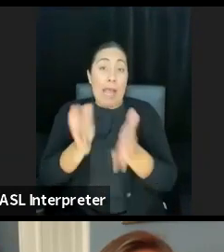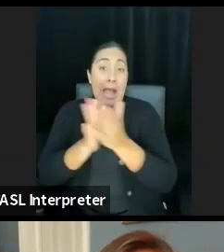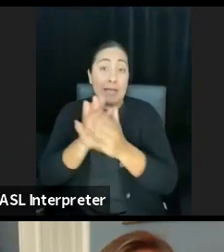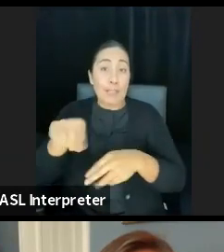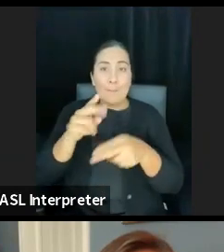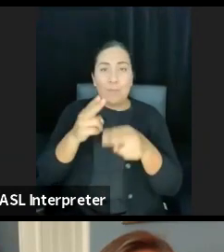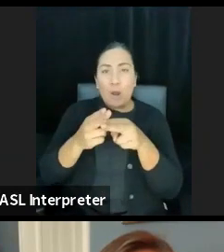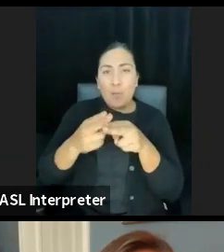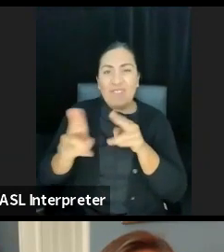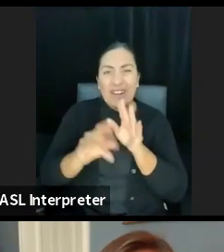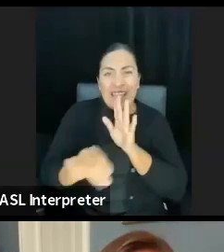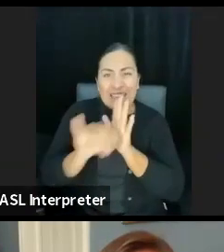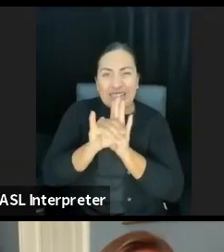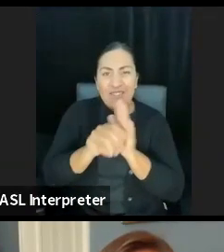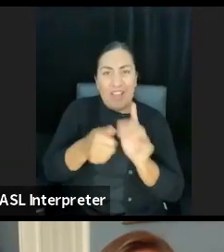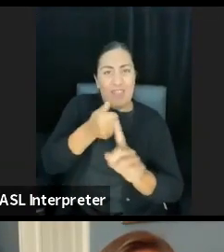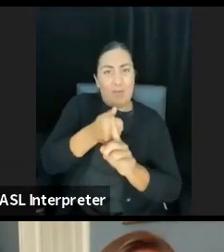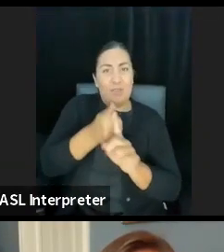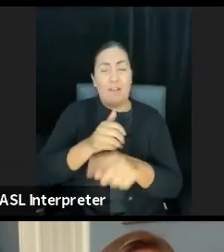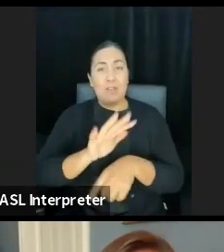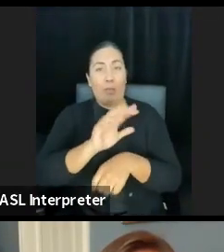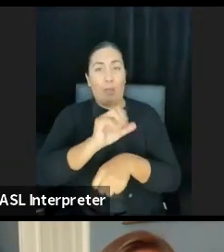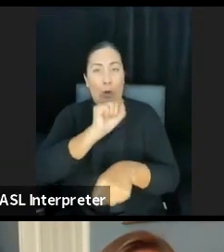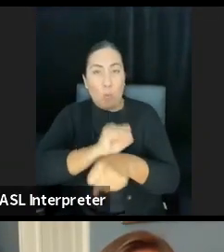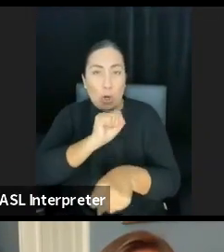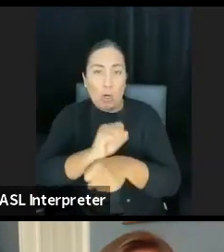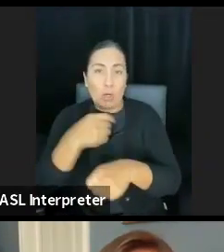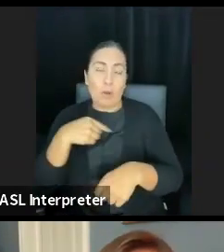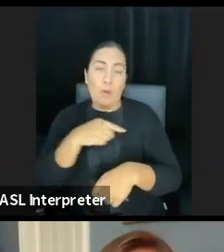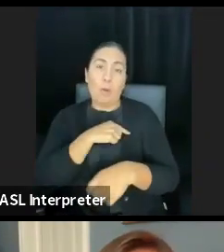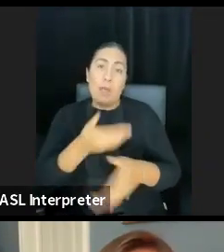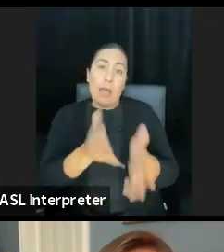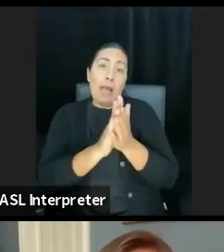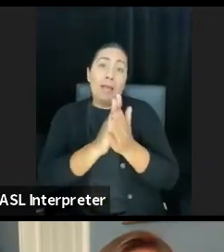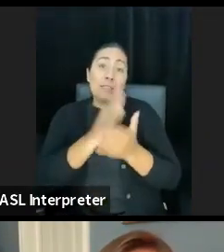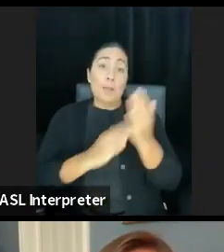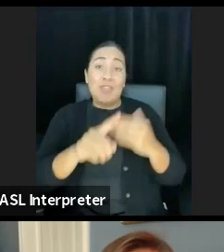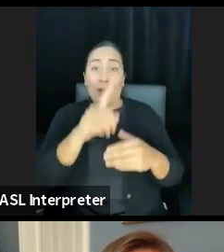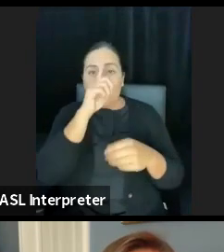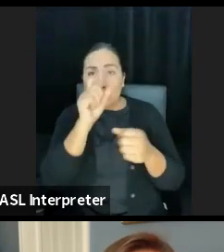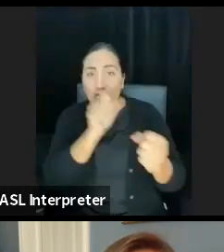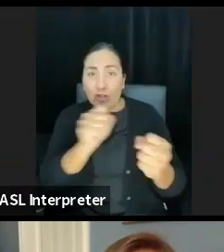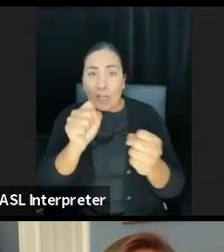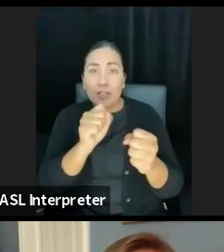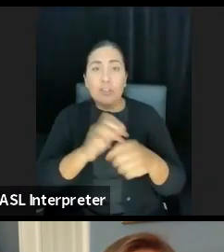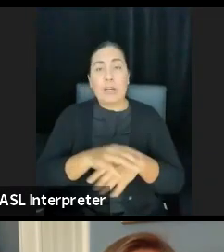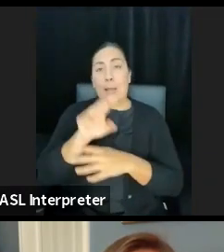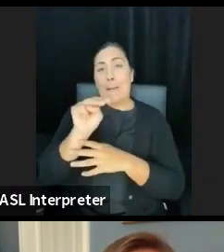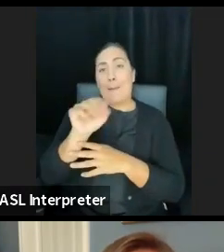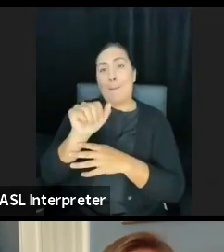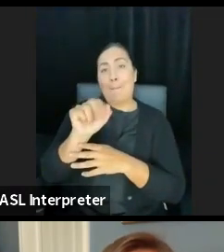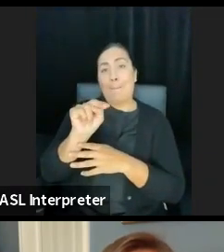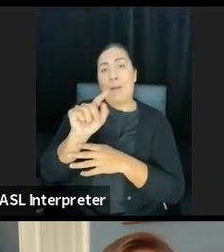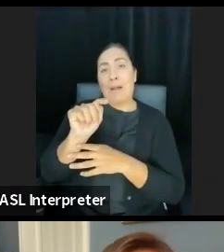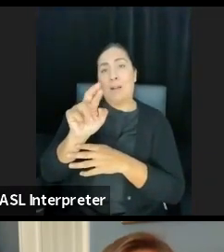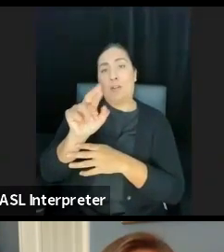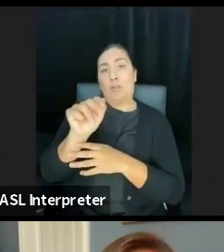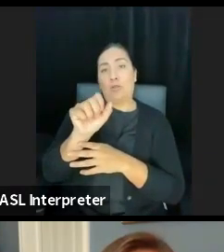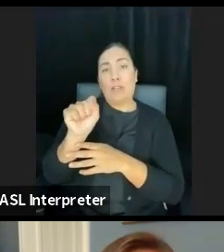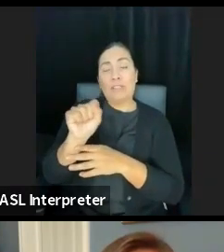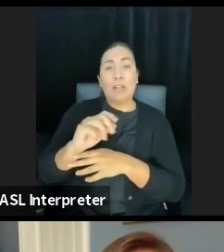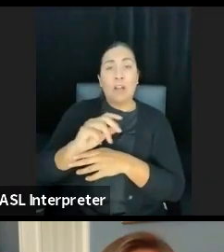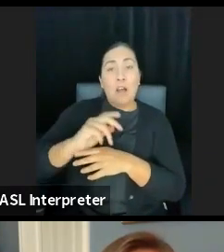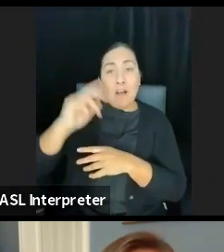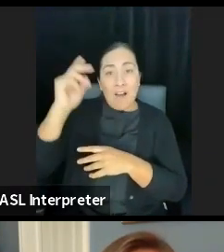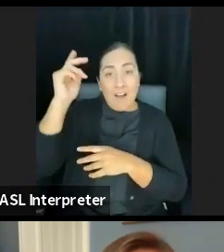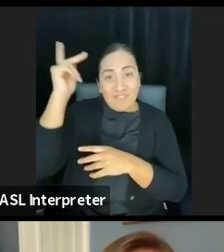identify themselves and their work. We asked about some of the strategies, mantras, operating structures, or philosophies that they've deployed in their